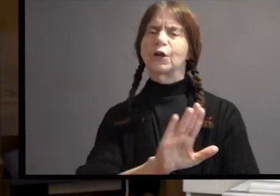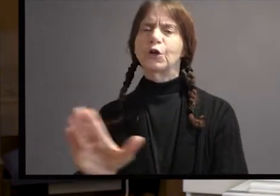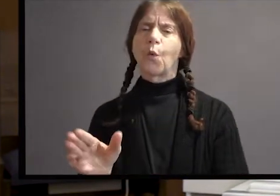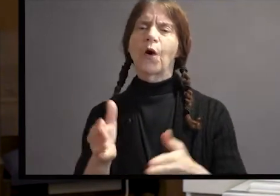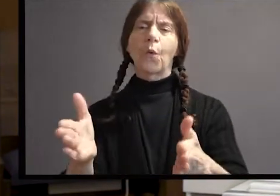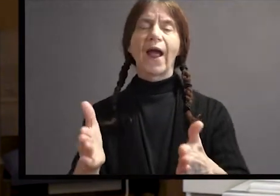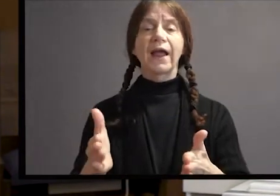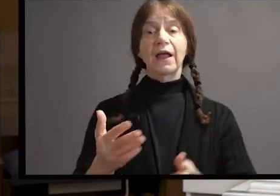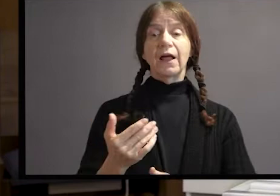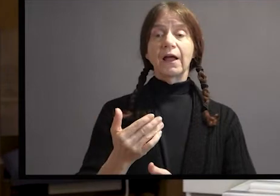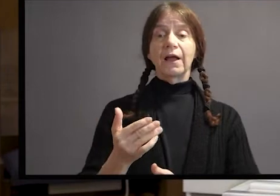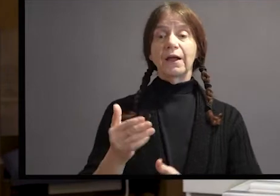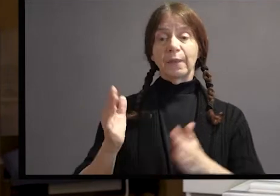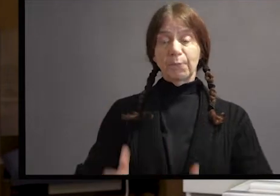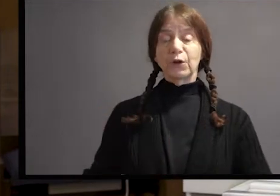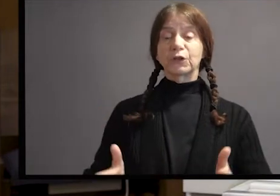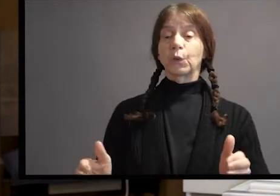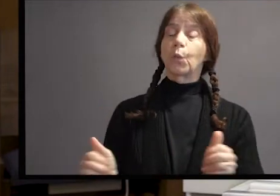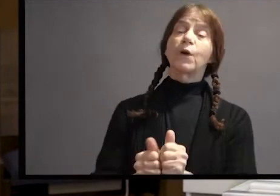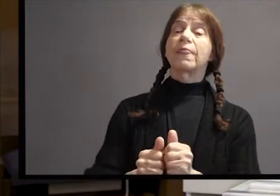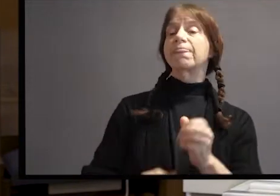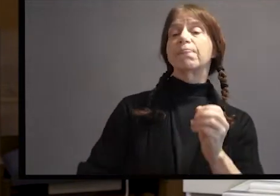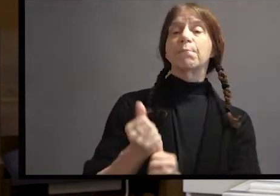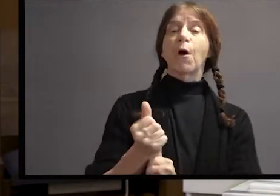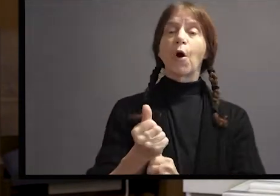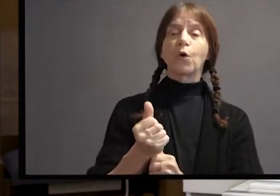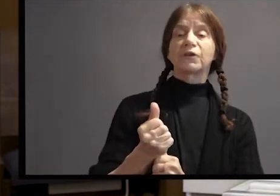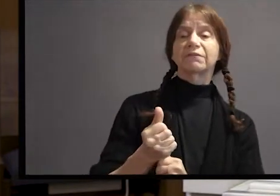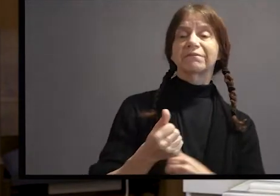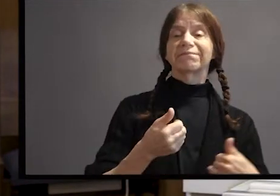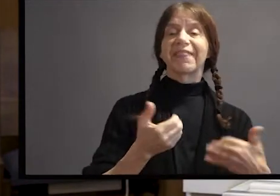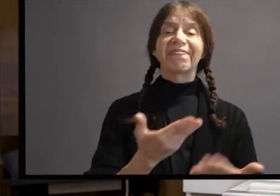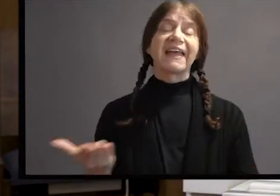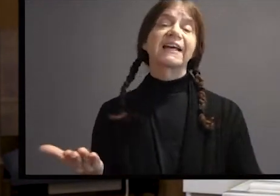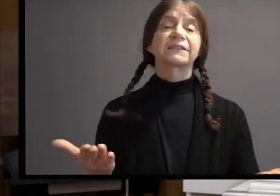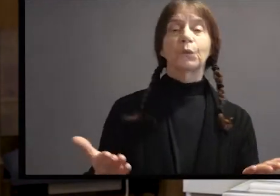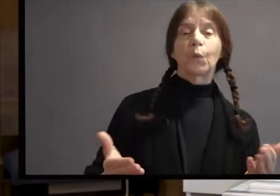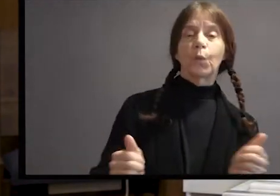most toys or the biggest house or the newest car is the winner."